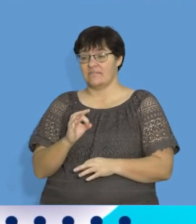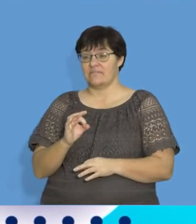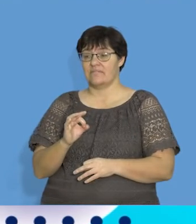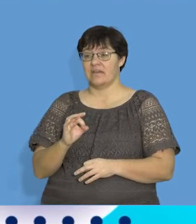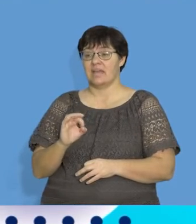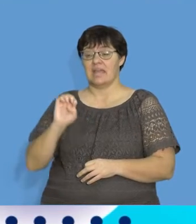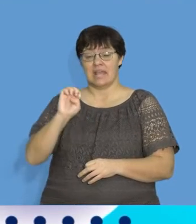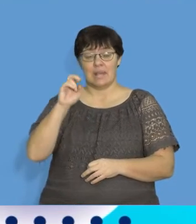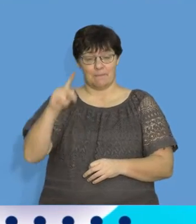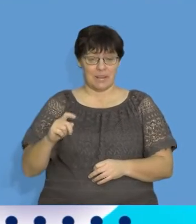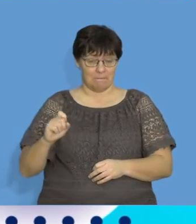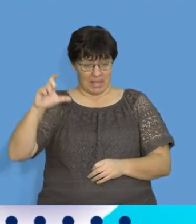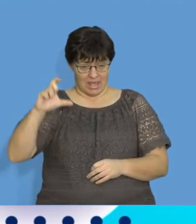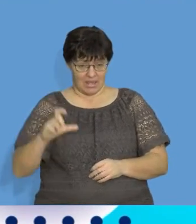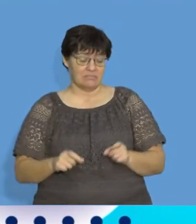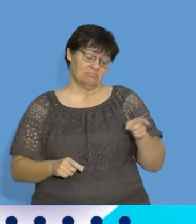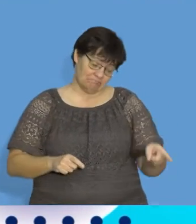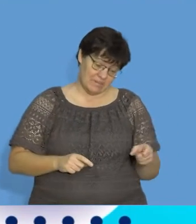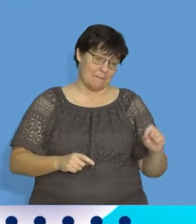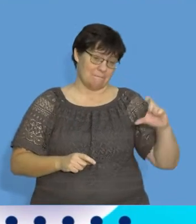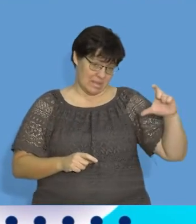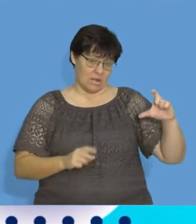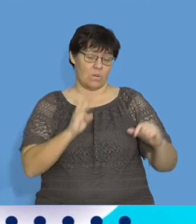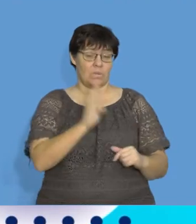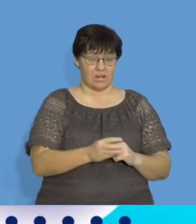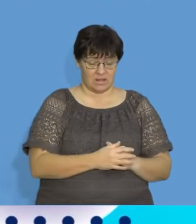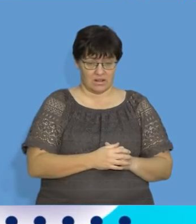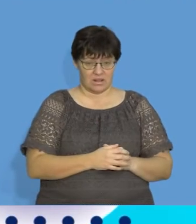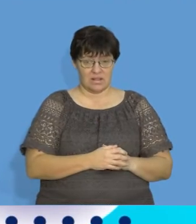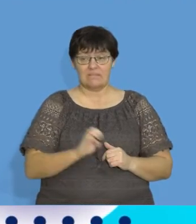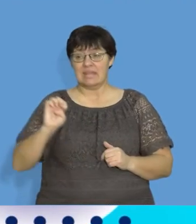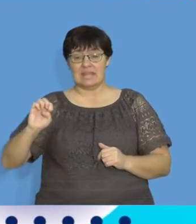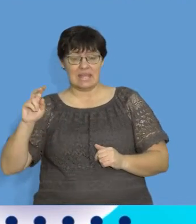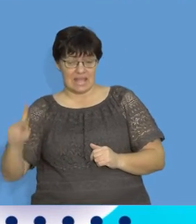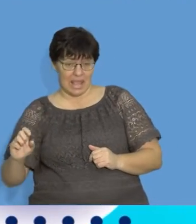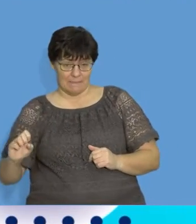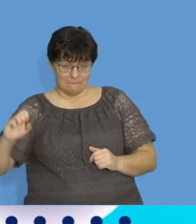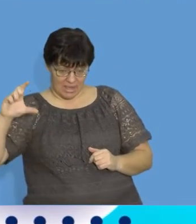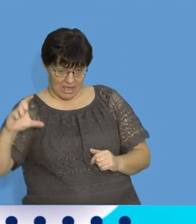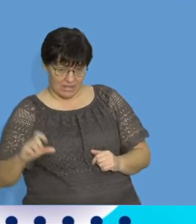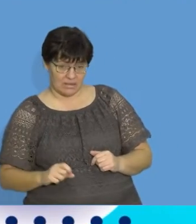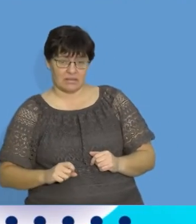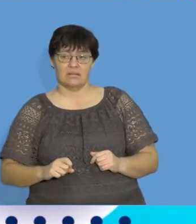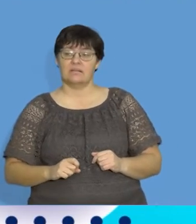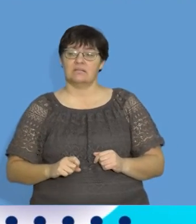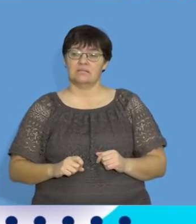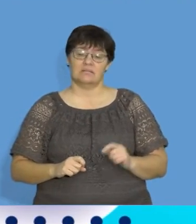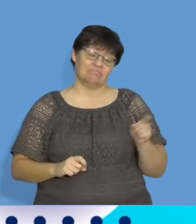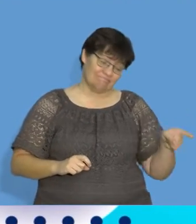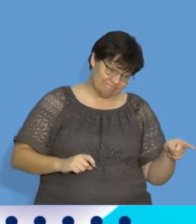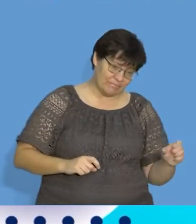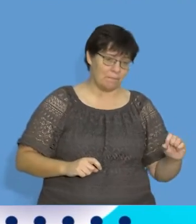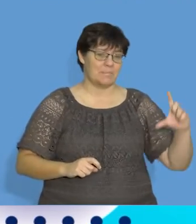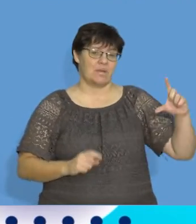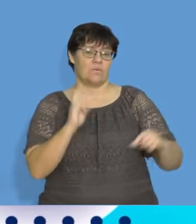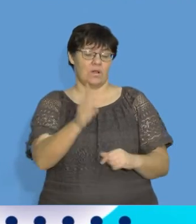energy gets bigger, mechanical energy will get bigger. If kinetic energy gets bigger, potential energy,